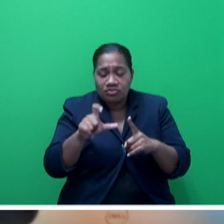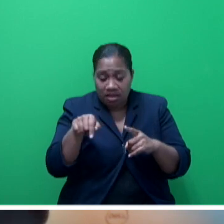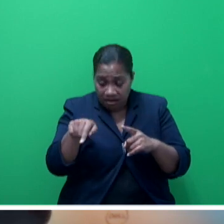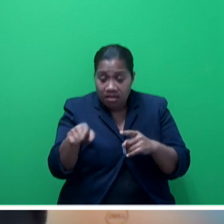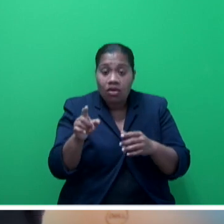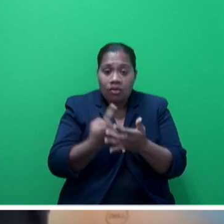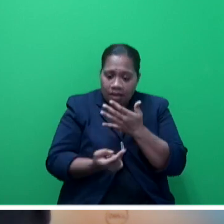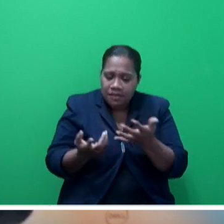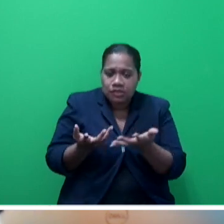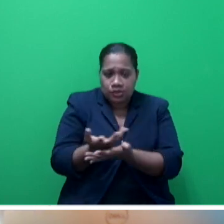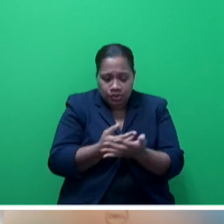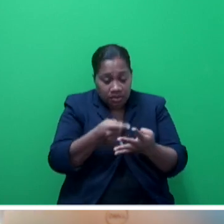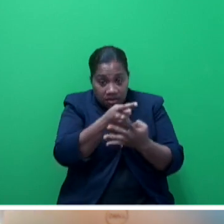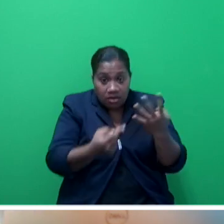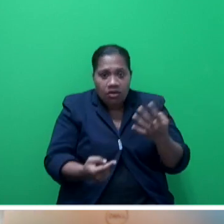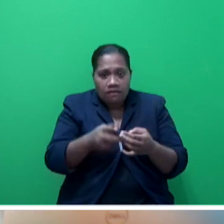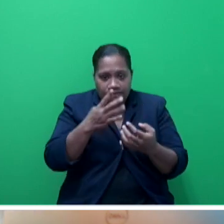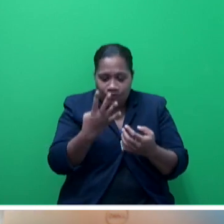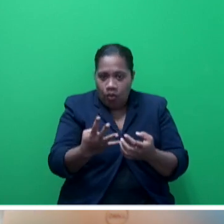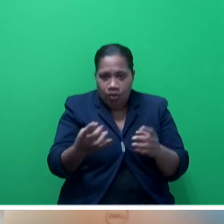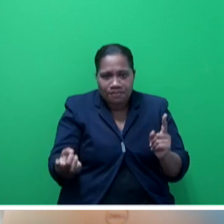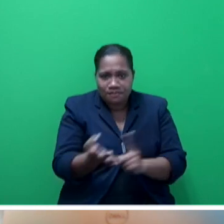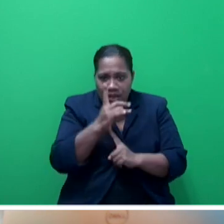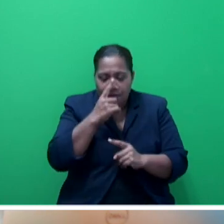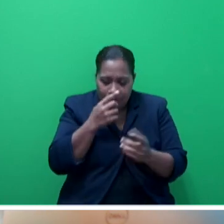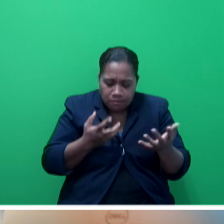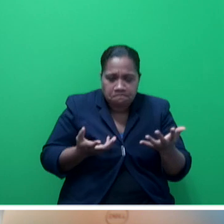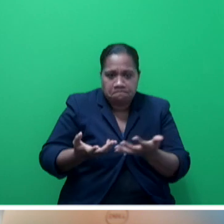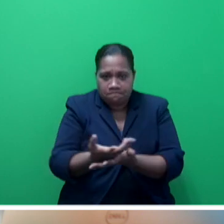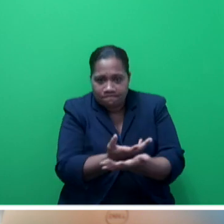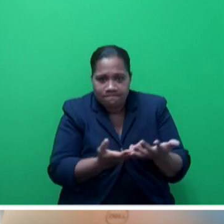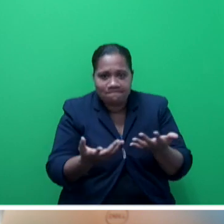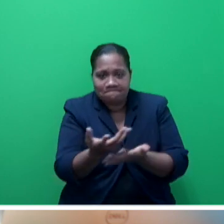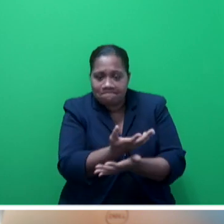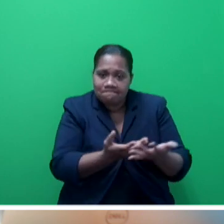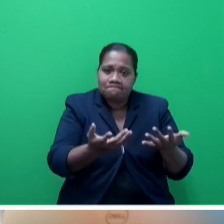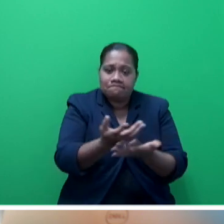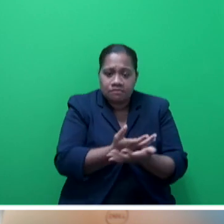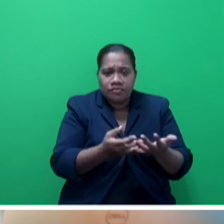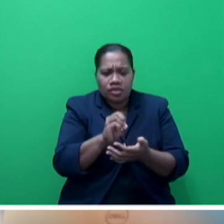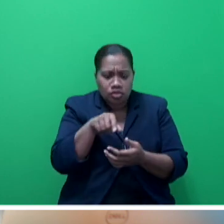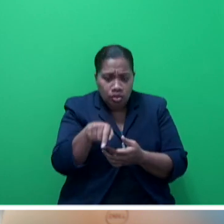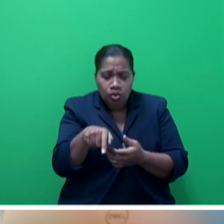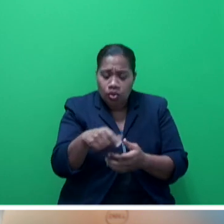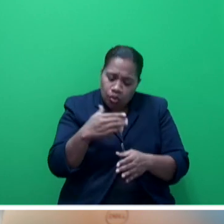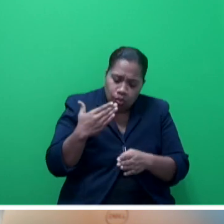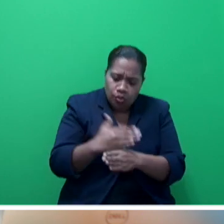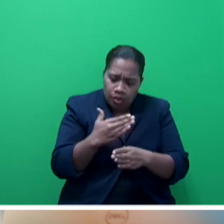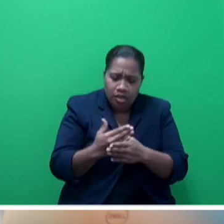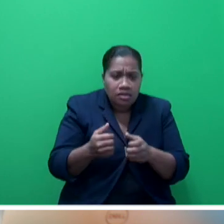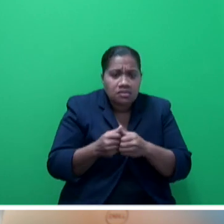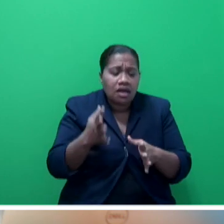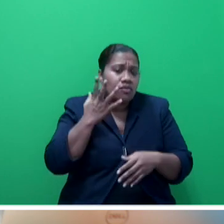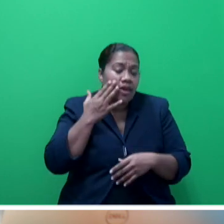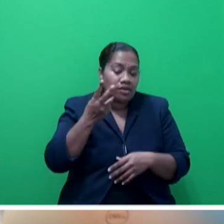Change Office. These are the core technical people. The ERPA is a culmination of over a decade of work that began in